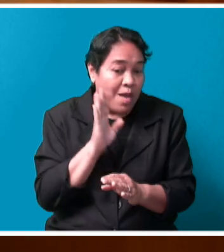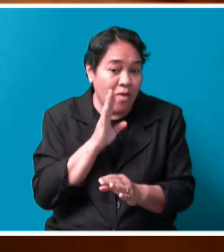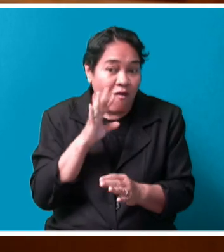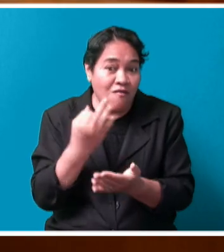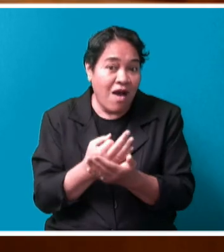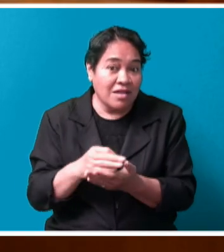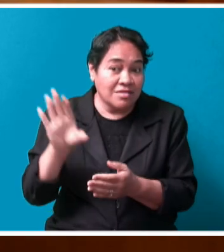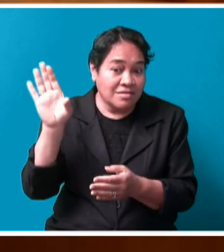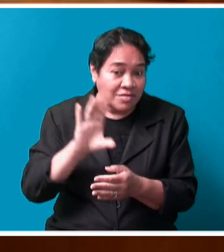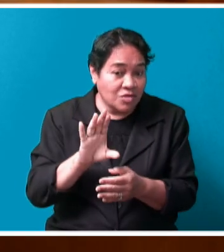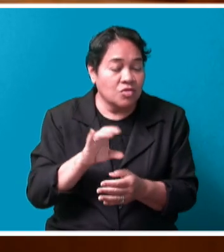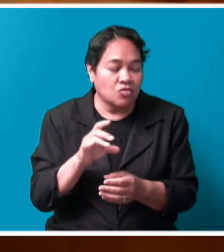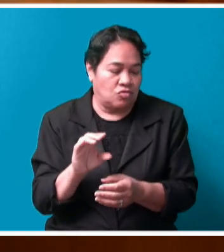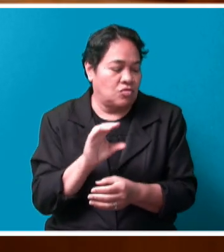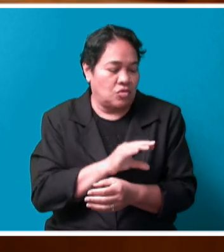are committed.